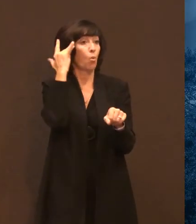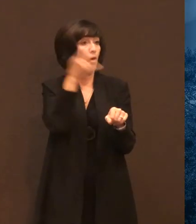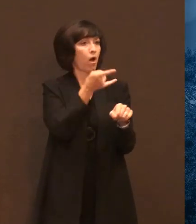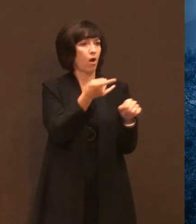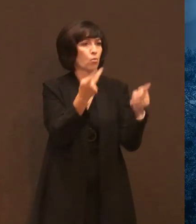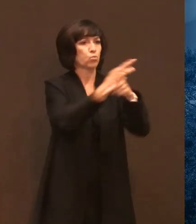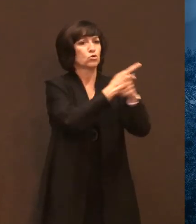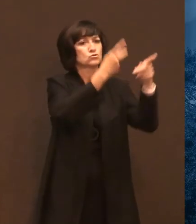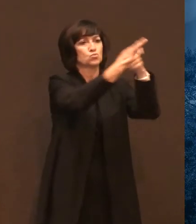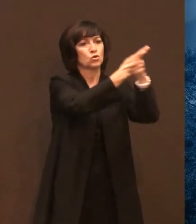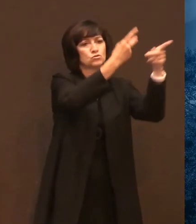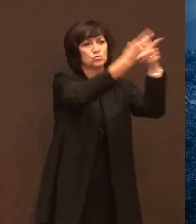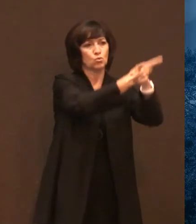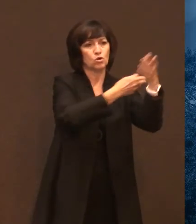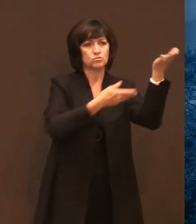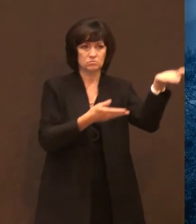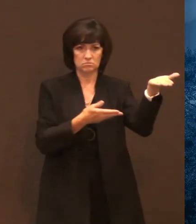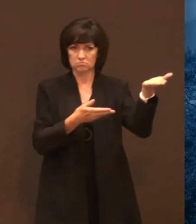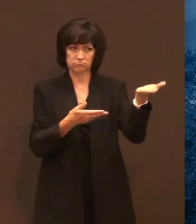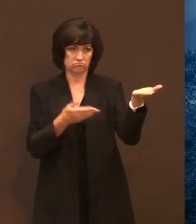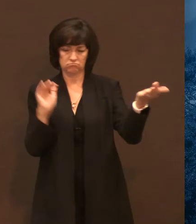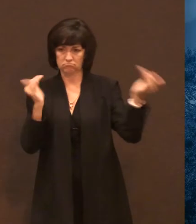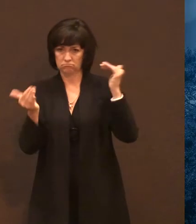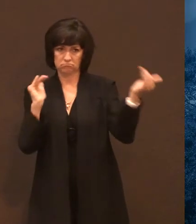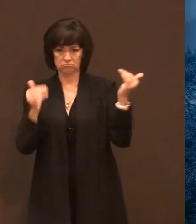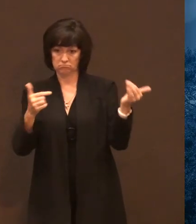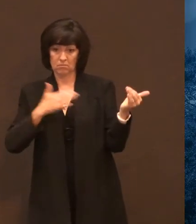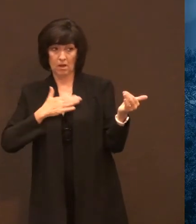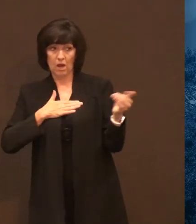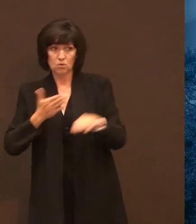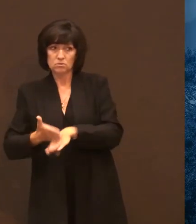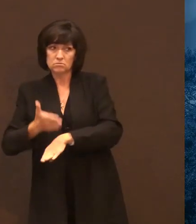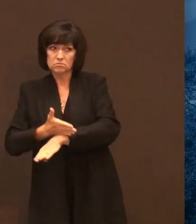workers. I think at one level